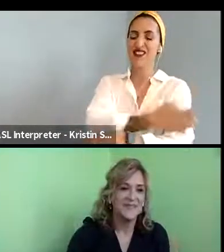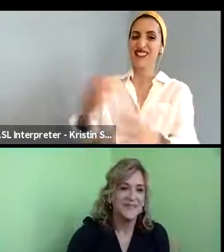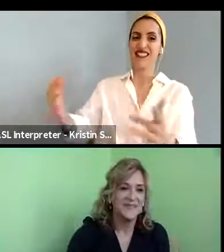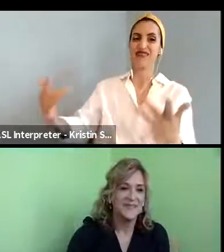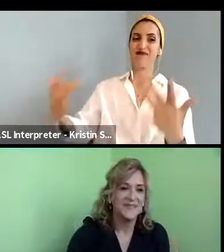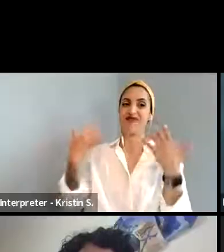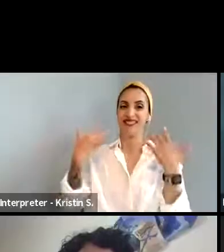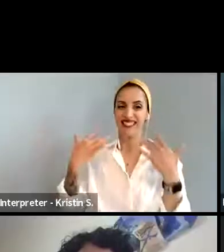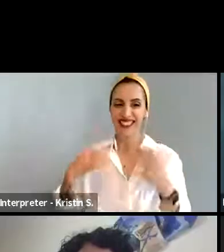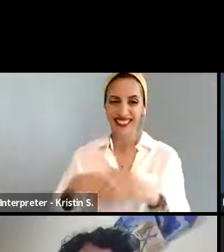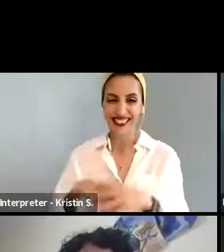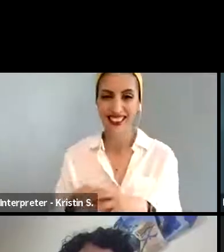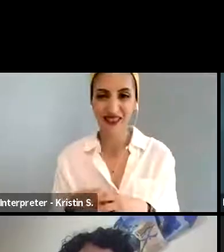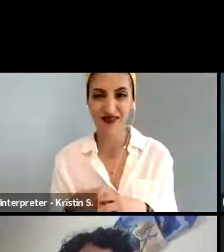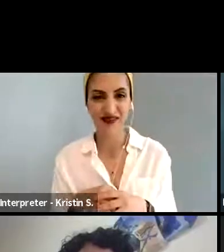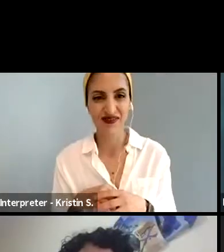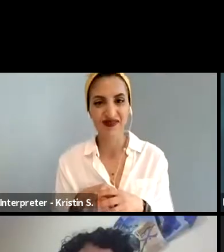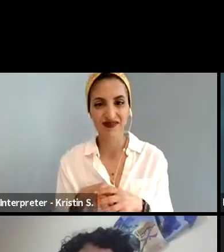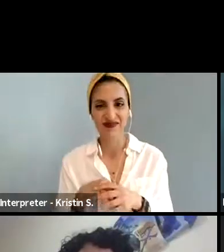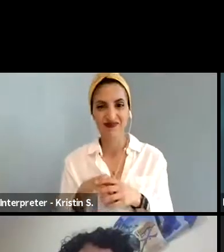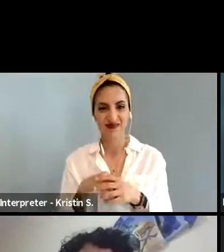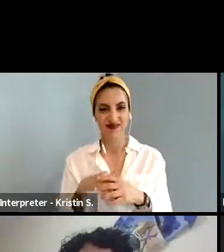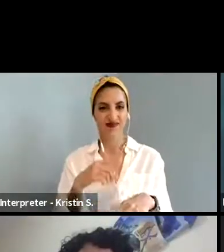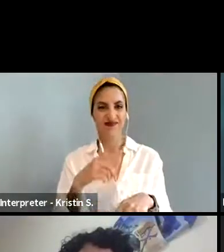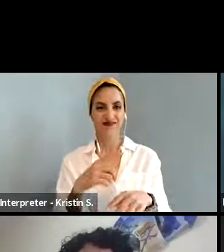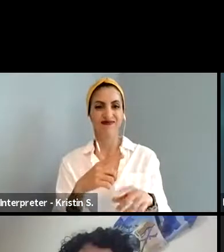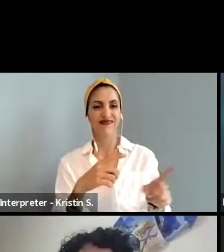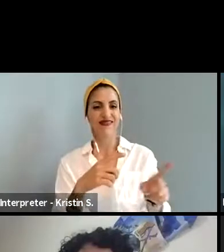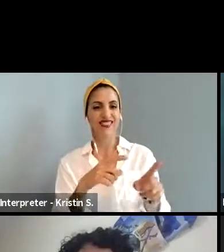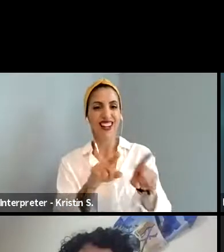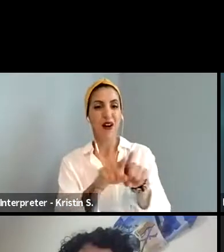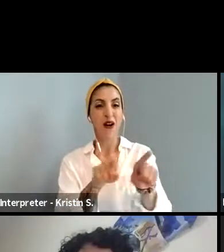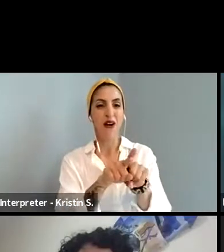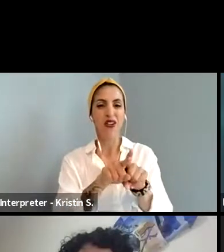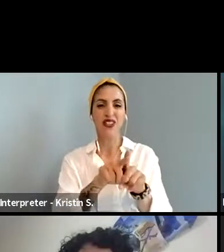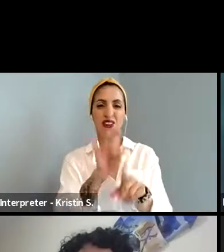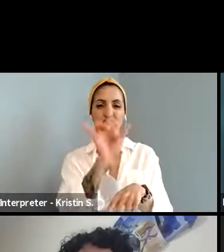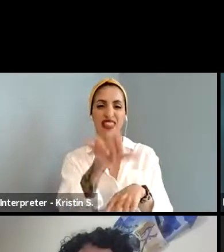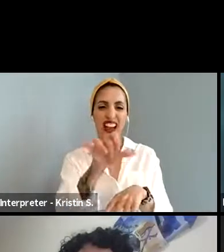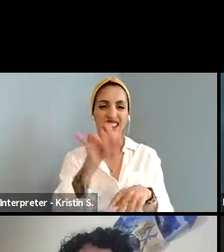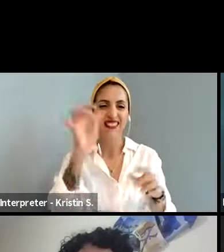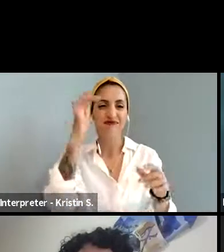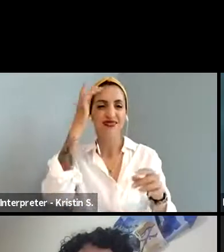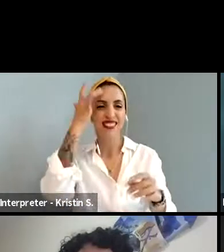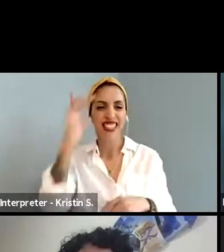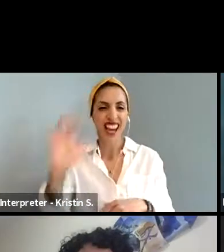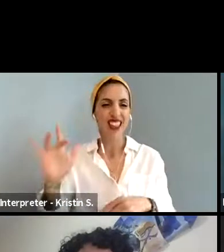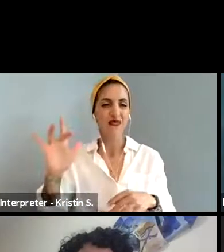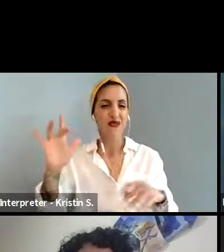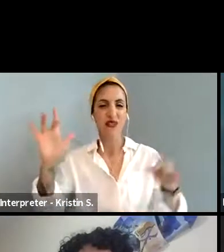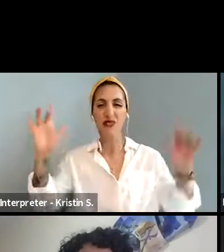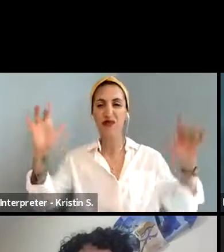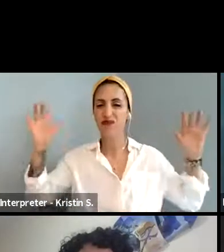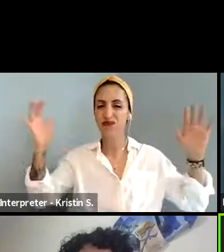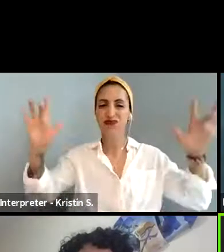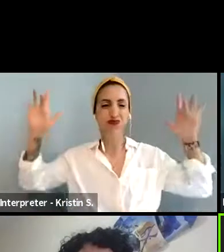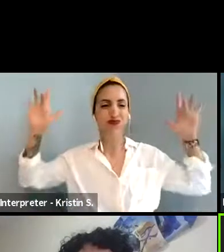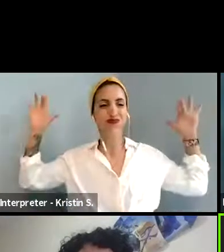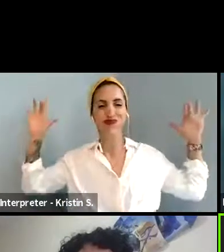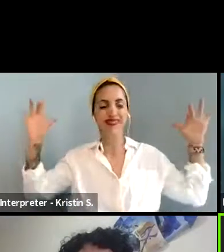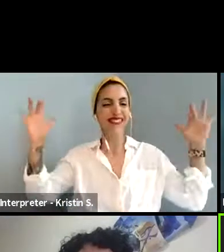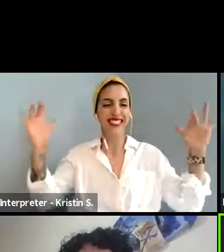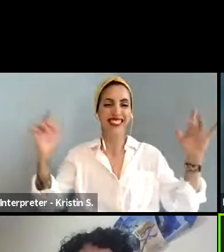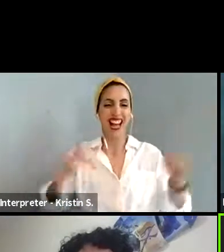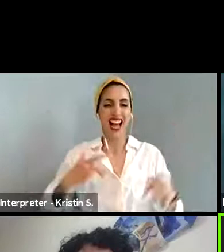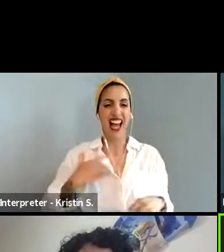We feel you. I'm feeling that. And I'm also like totally vibing off of that California glow behind Risha and your chair. So all